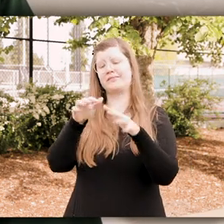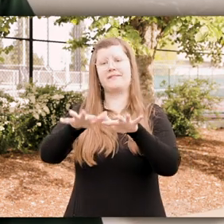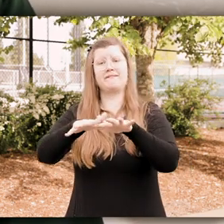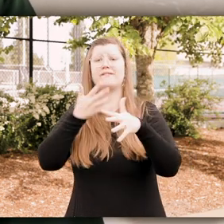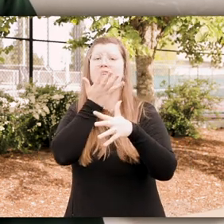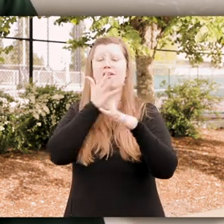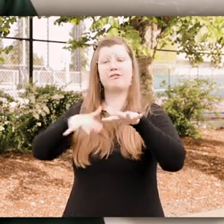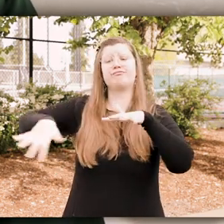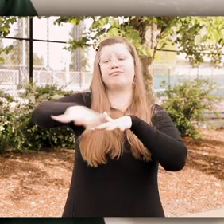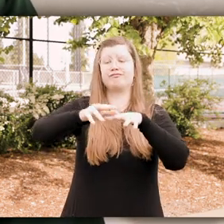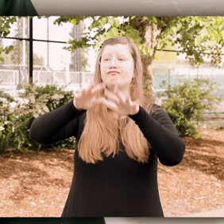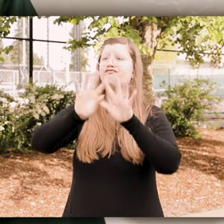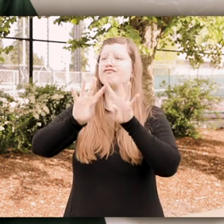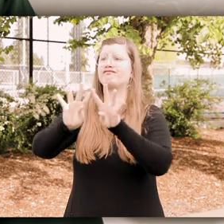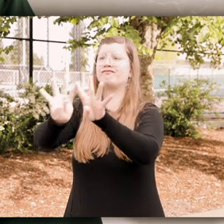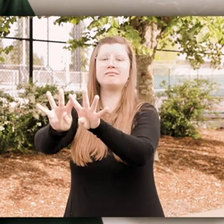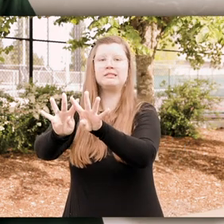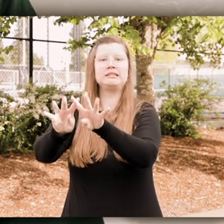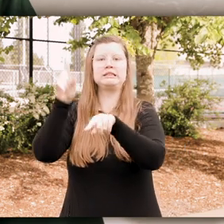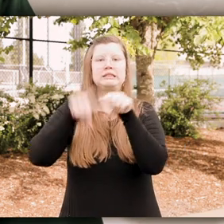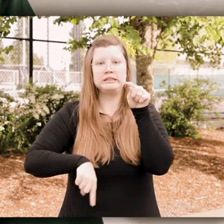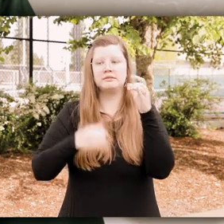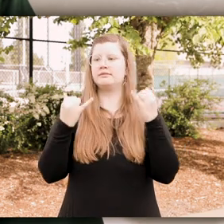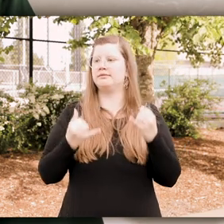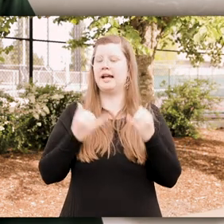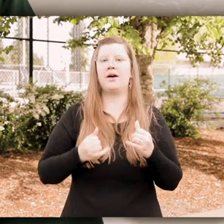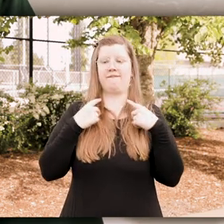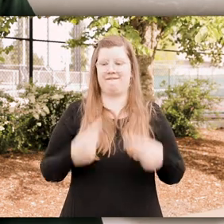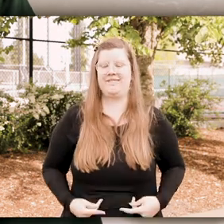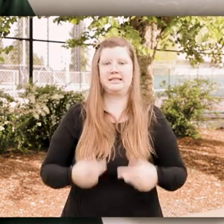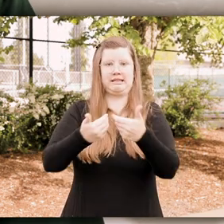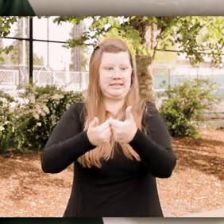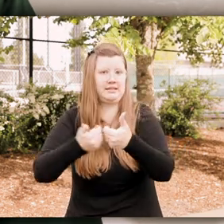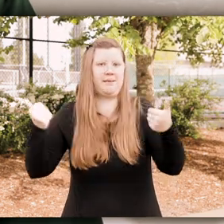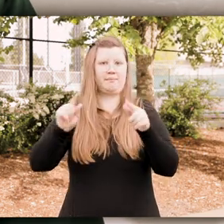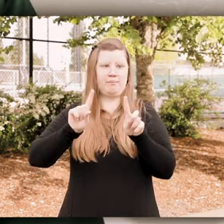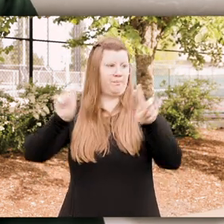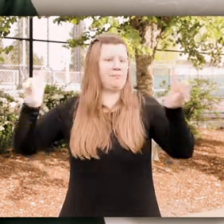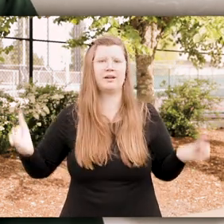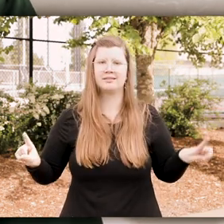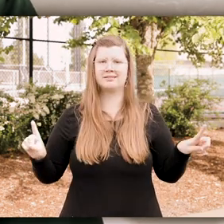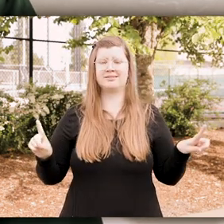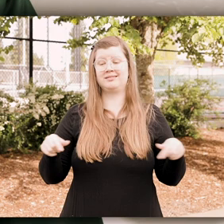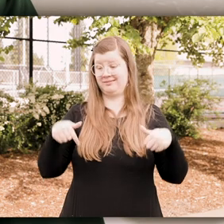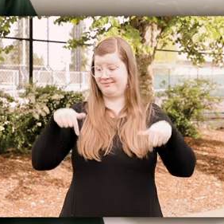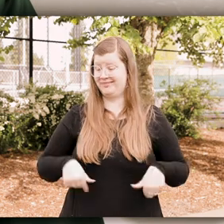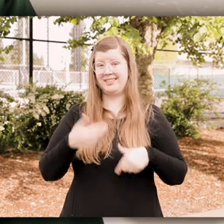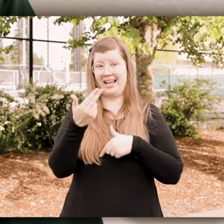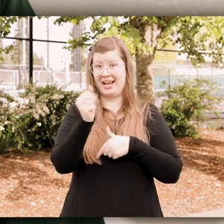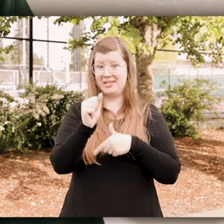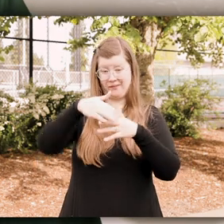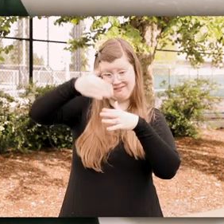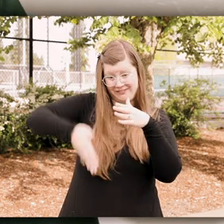we were physically pushed apart and isolated. I know that this isn't the end of high school that any of us pictured or wanted, but it is now a distinct part